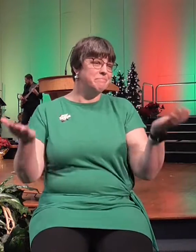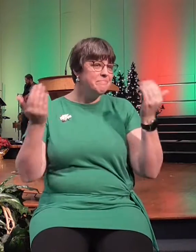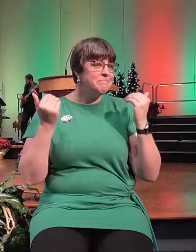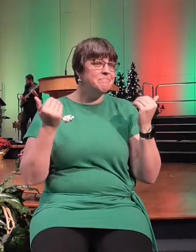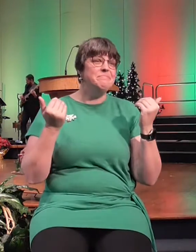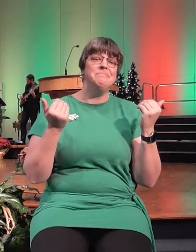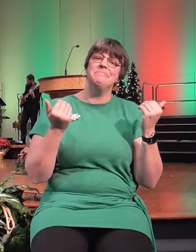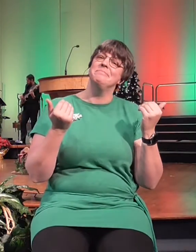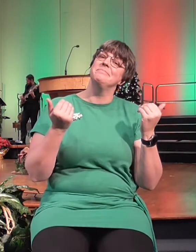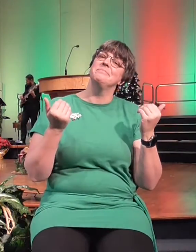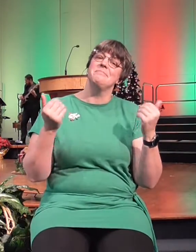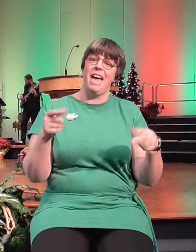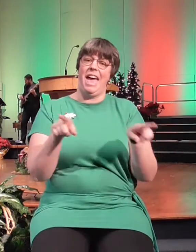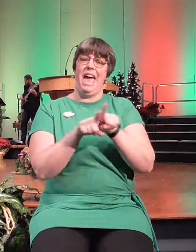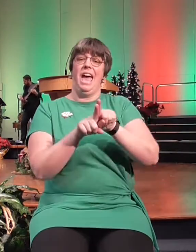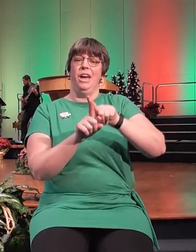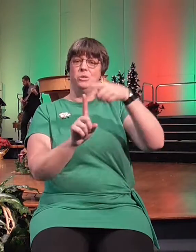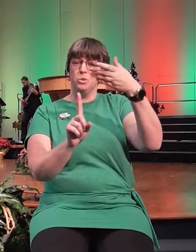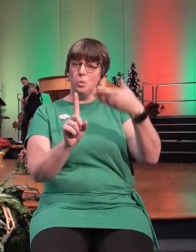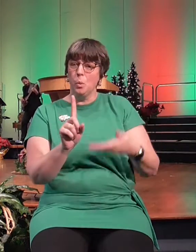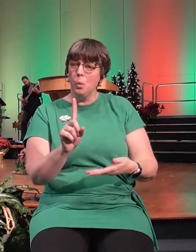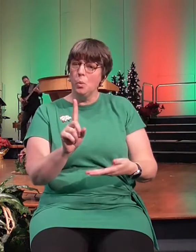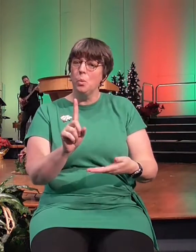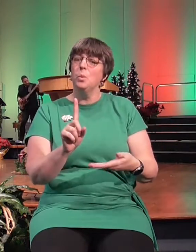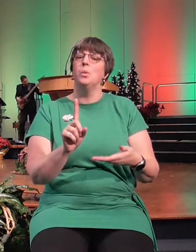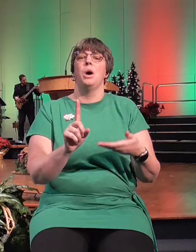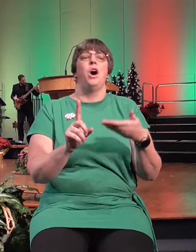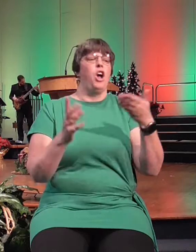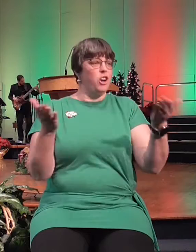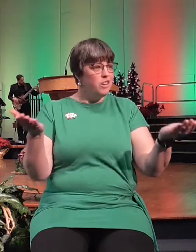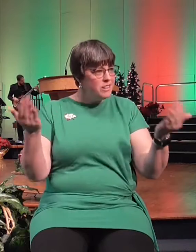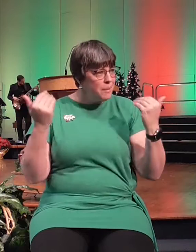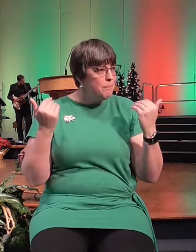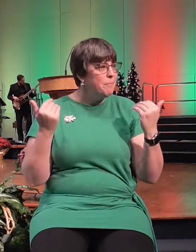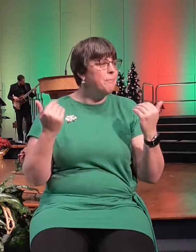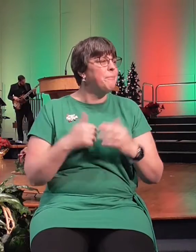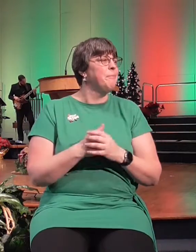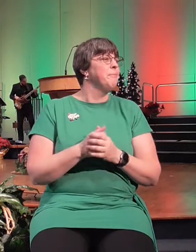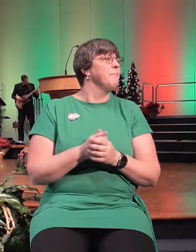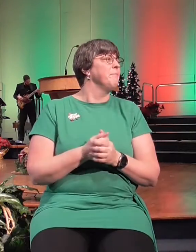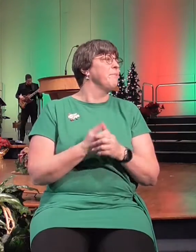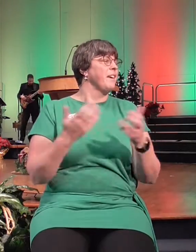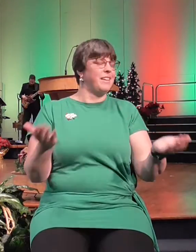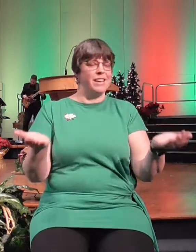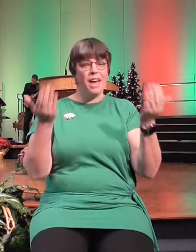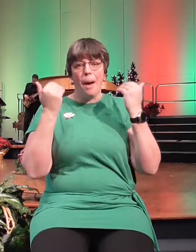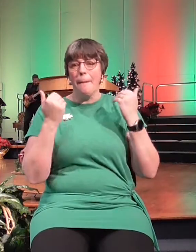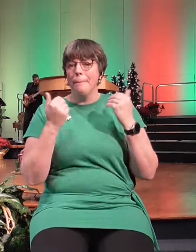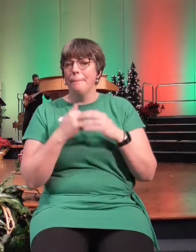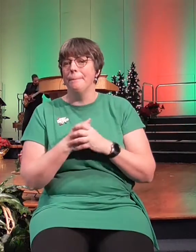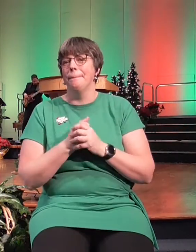Come, as you are. Come,